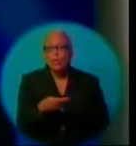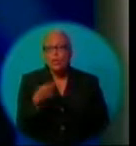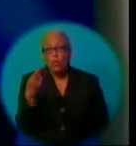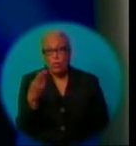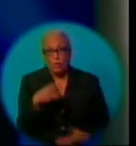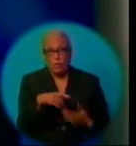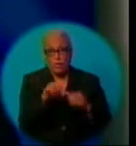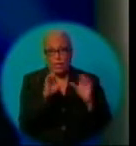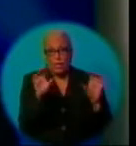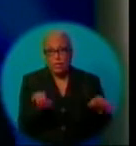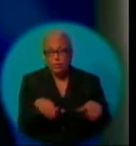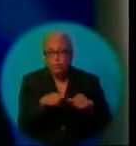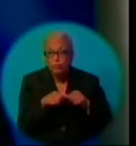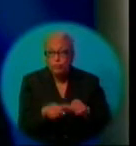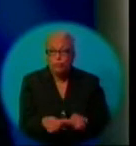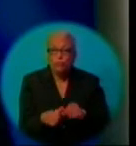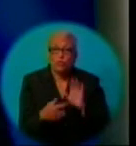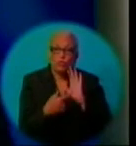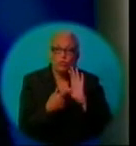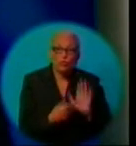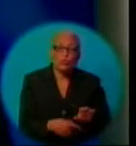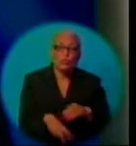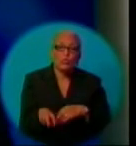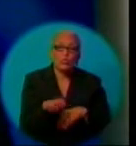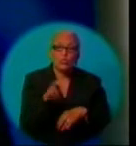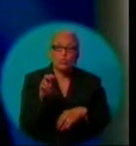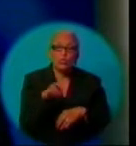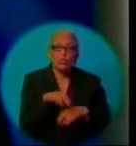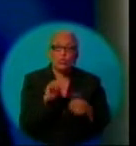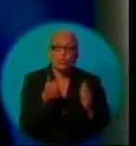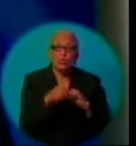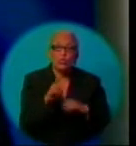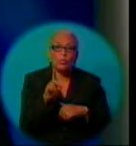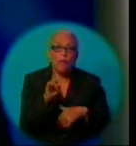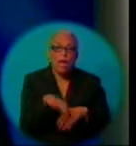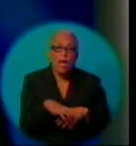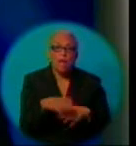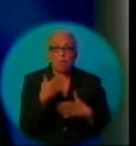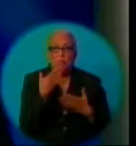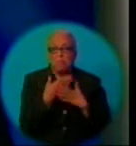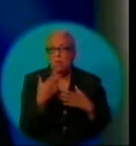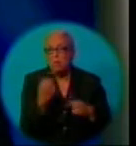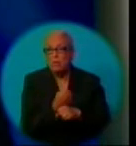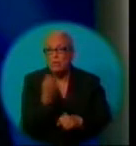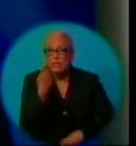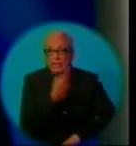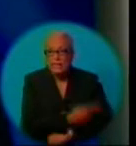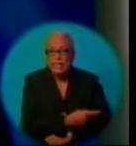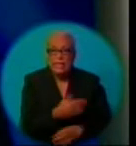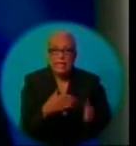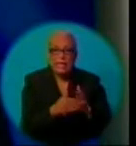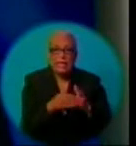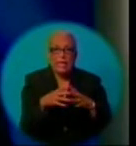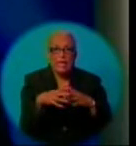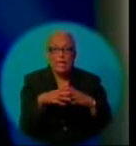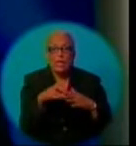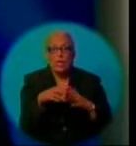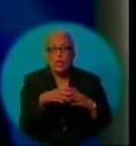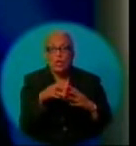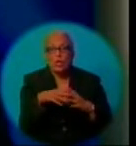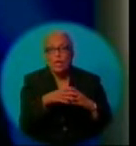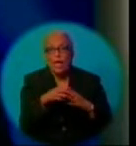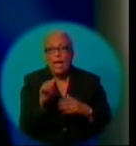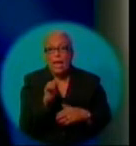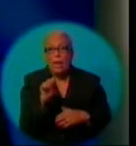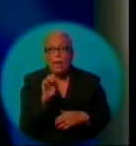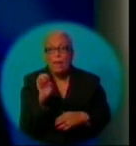has continued its outstanding showing on tour of Dubai with another impressive win today. Playing against the United Arab Emirates at the